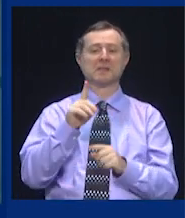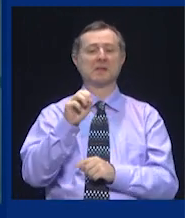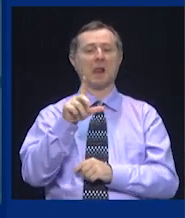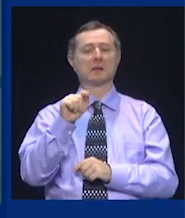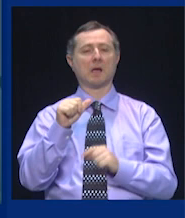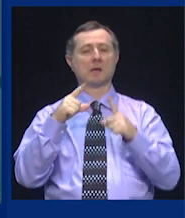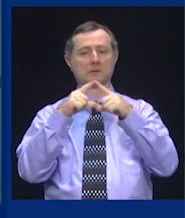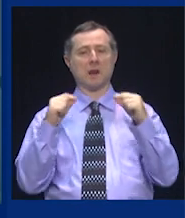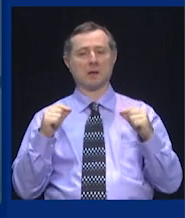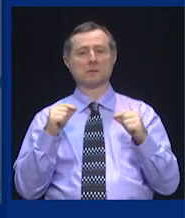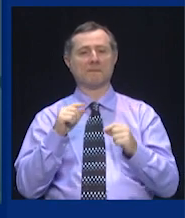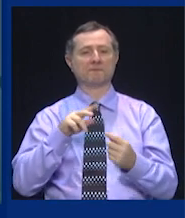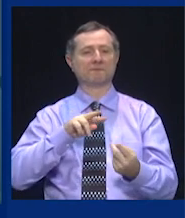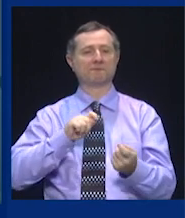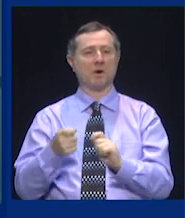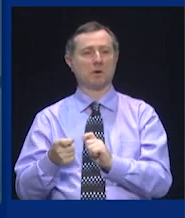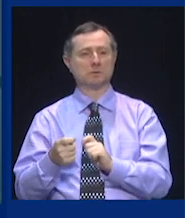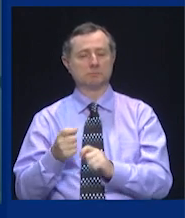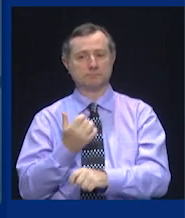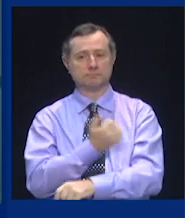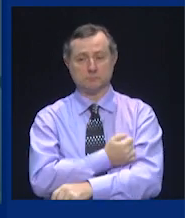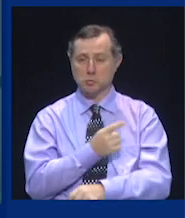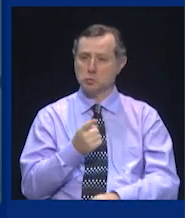That's also not a good fact.